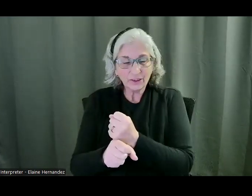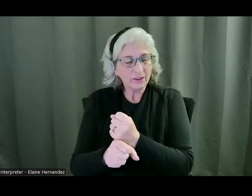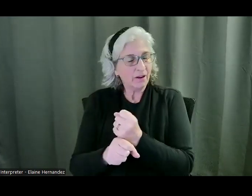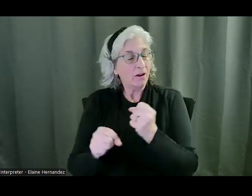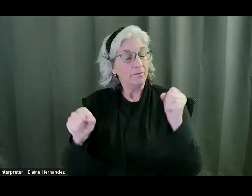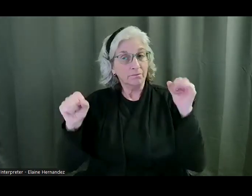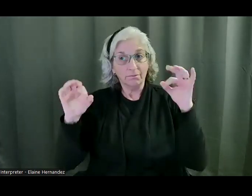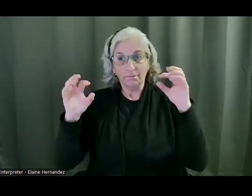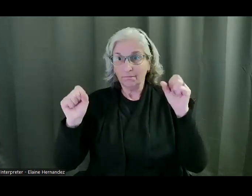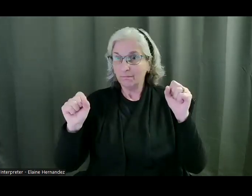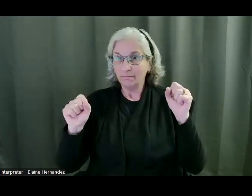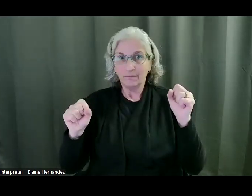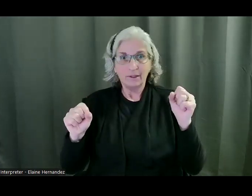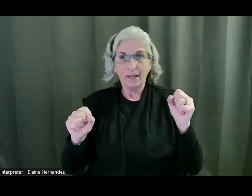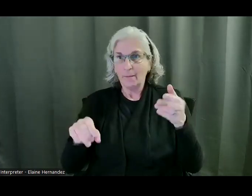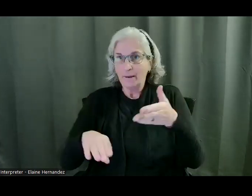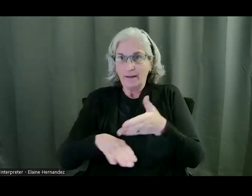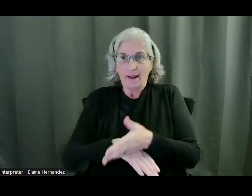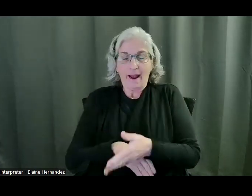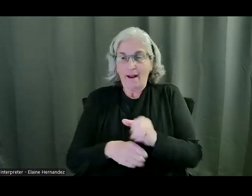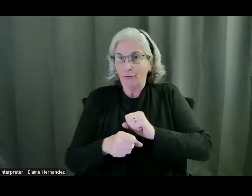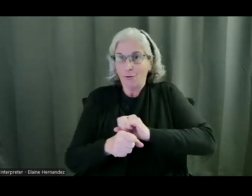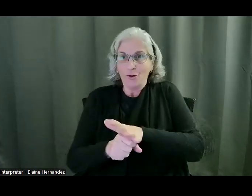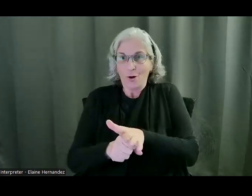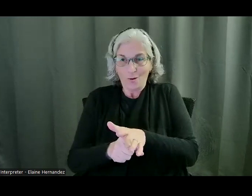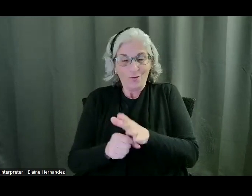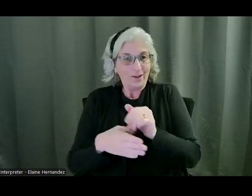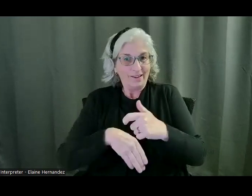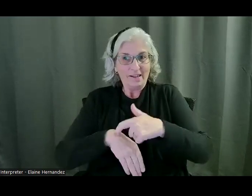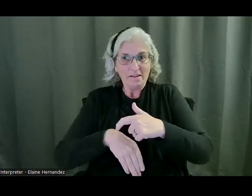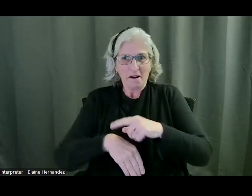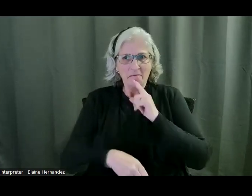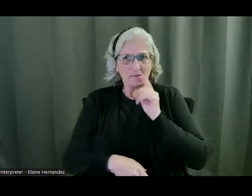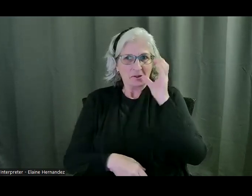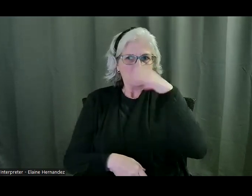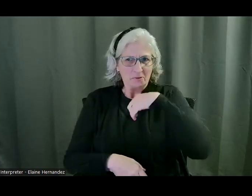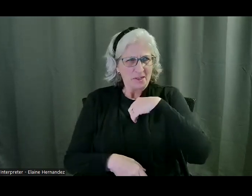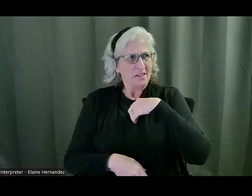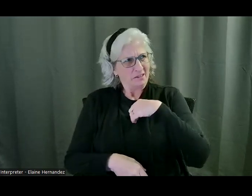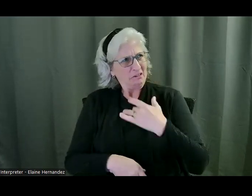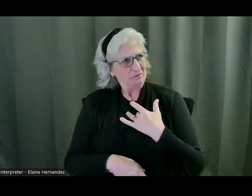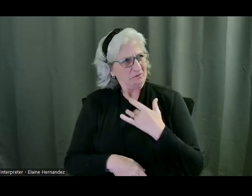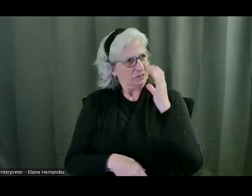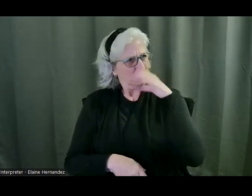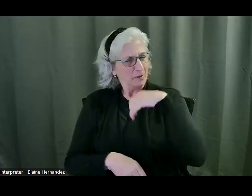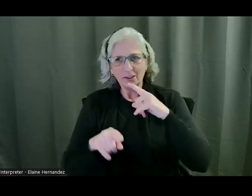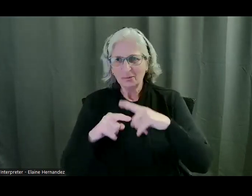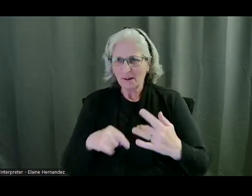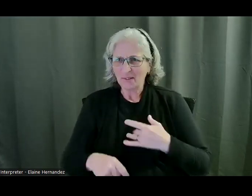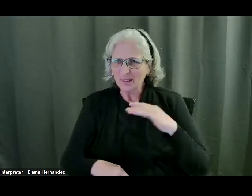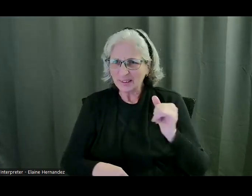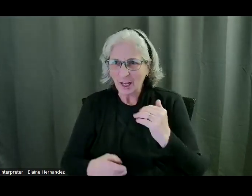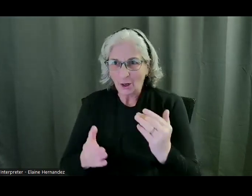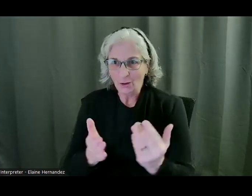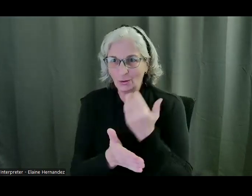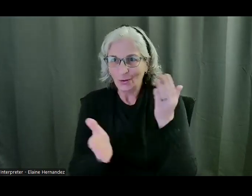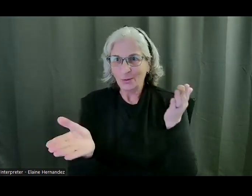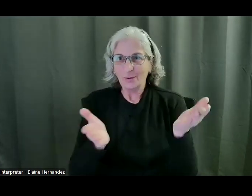time since the pandemic is weird. So it seems just like yesterday to me, like it's still like this new service.